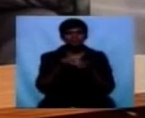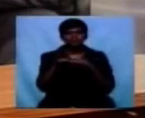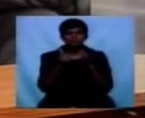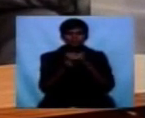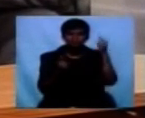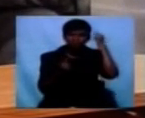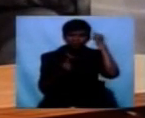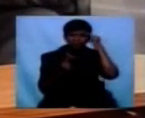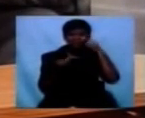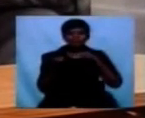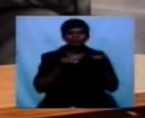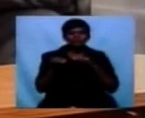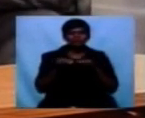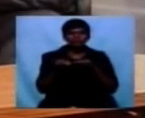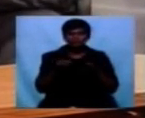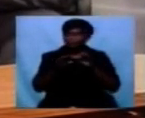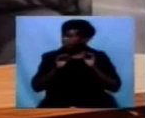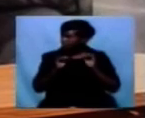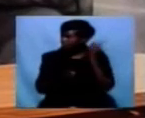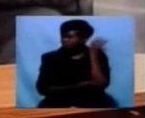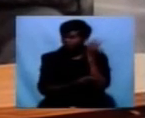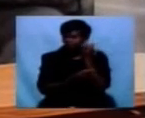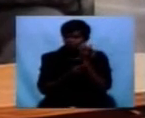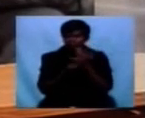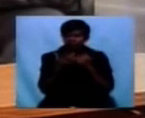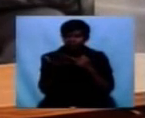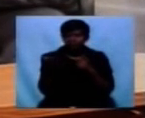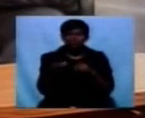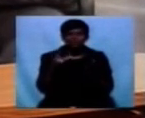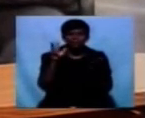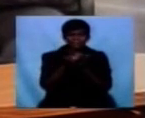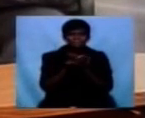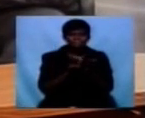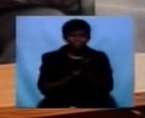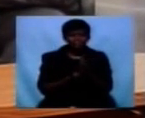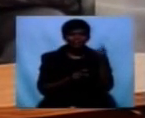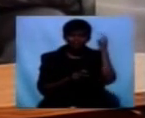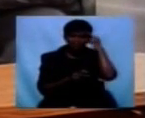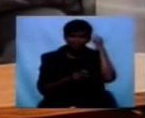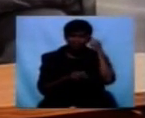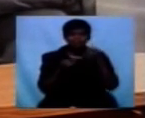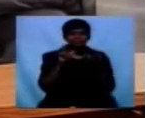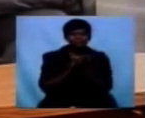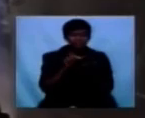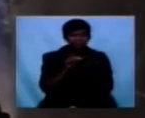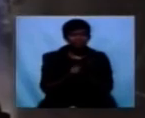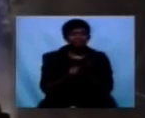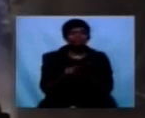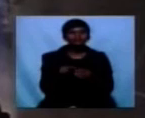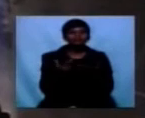office management, maintenance of government properties, gazetting, government printing, state